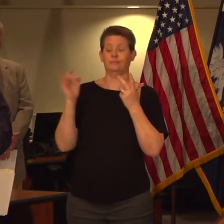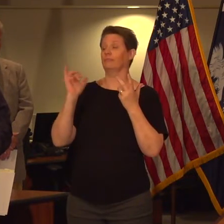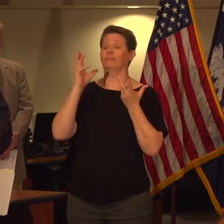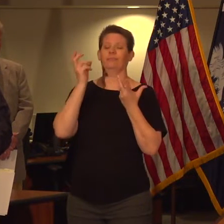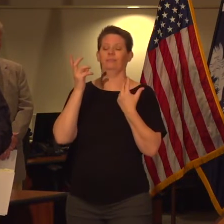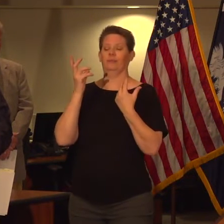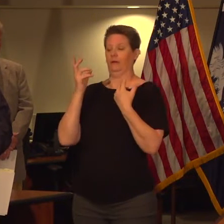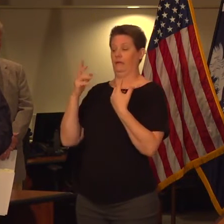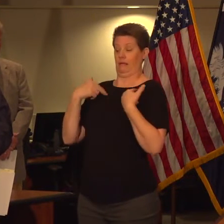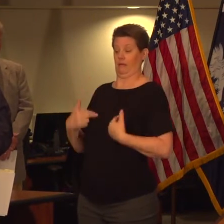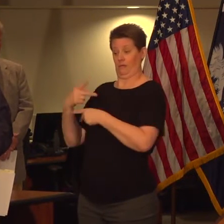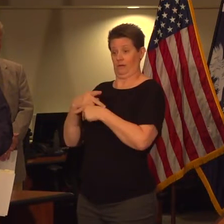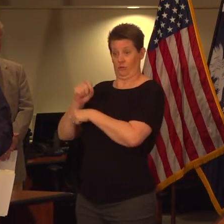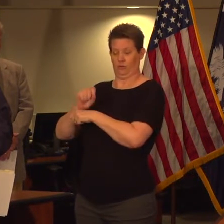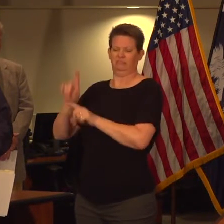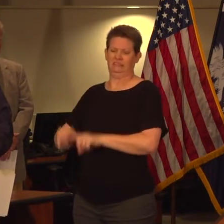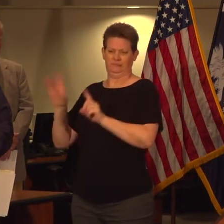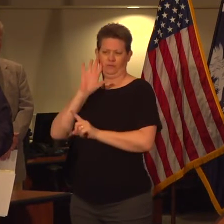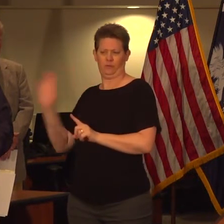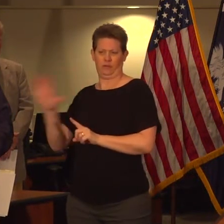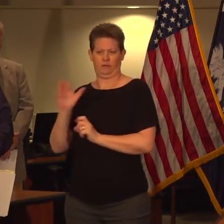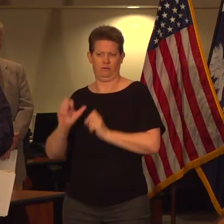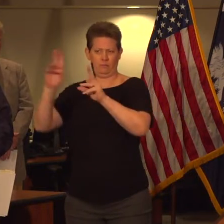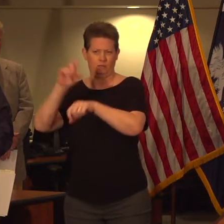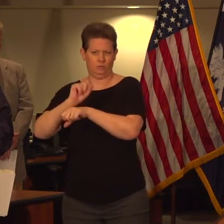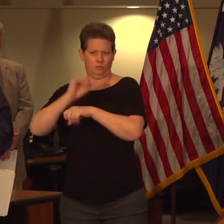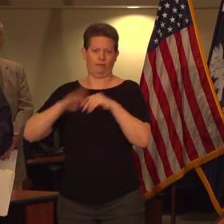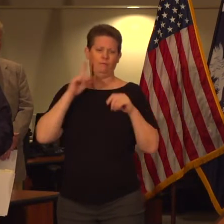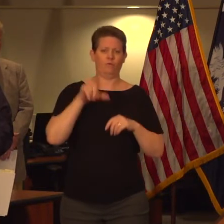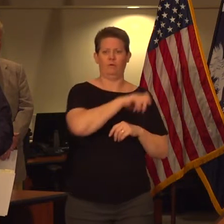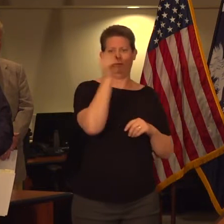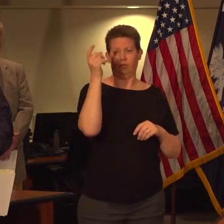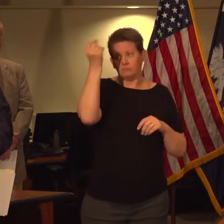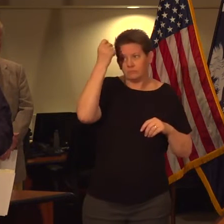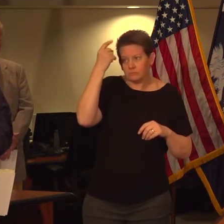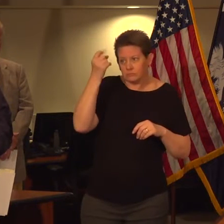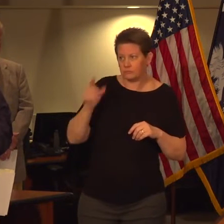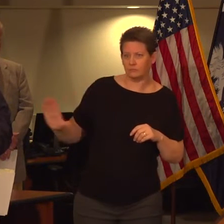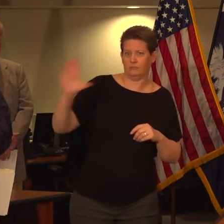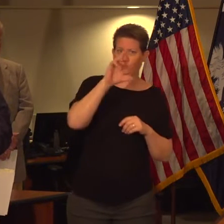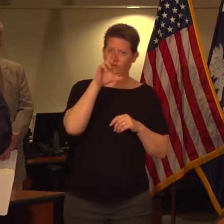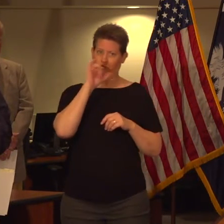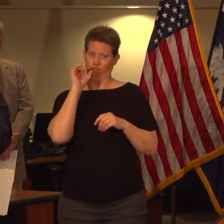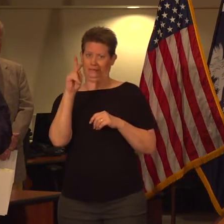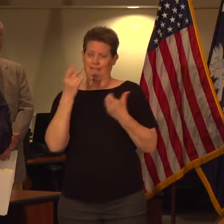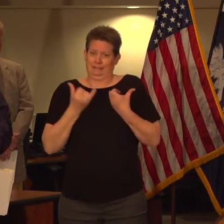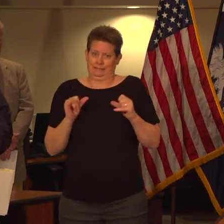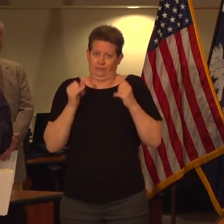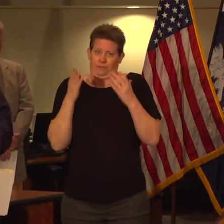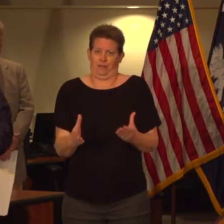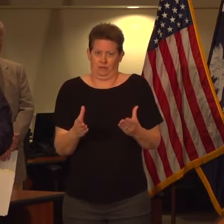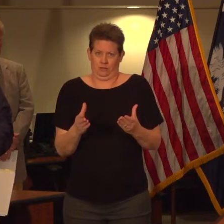workers. So the risk for exposure remains until we see a significant and persistent decline in